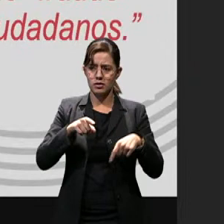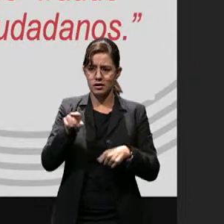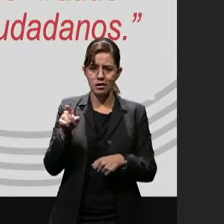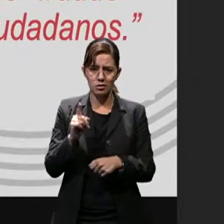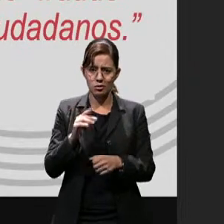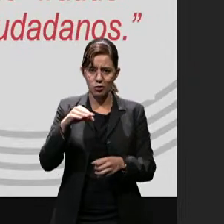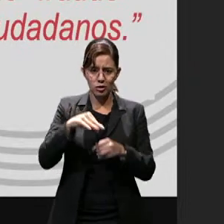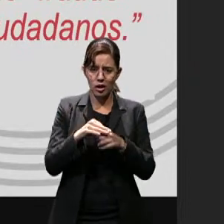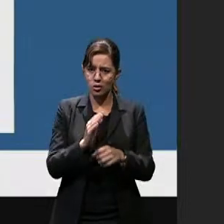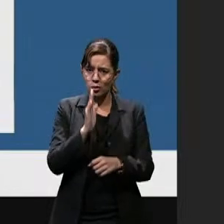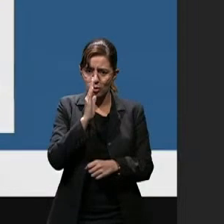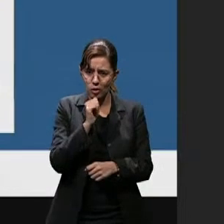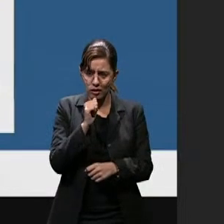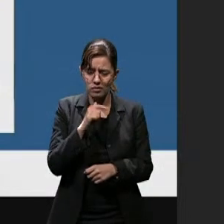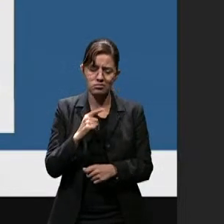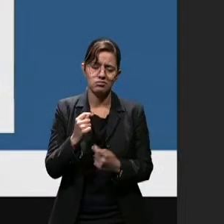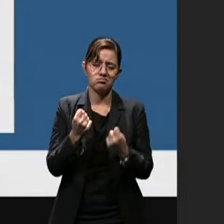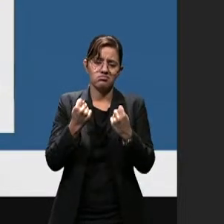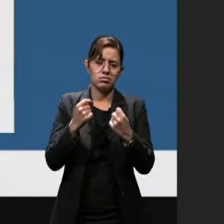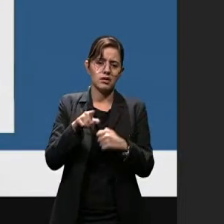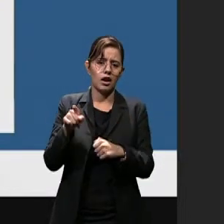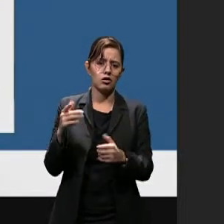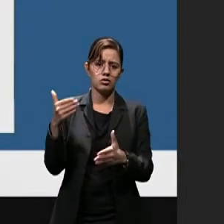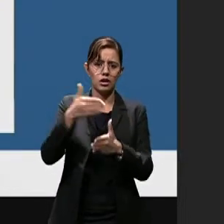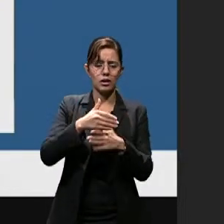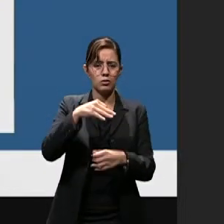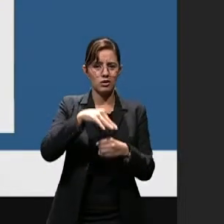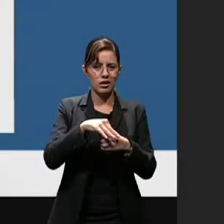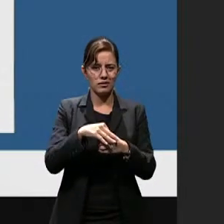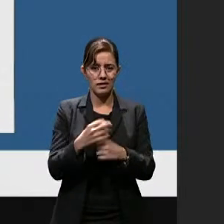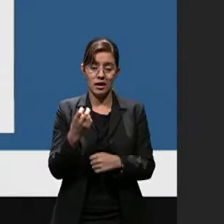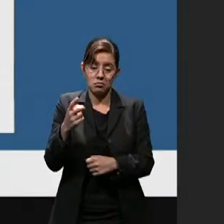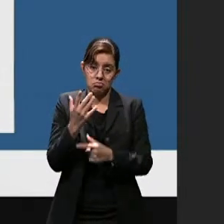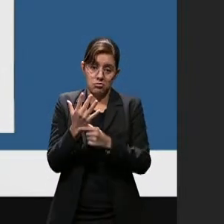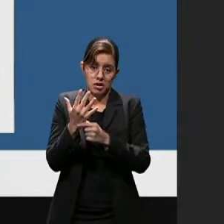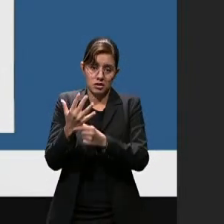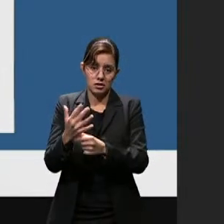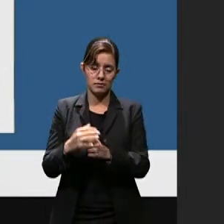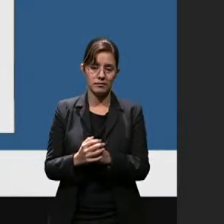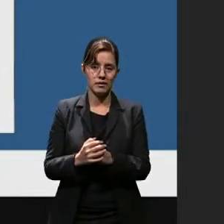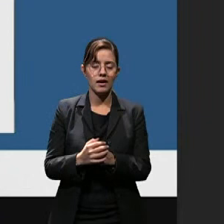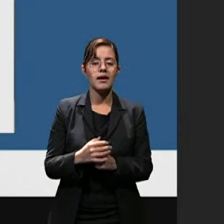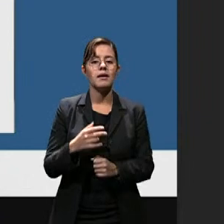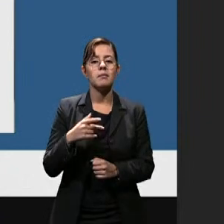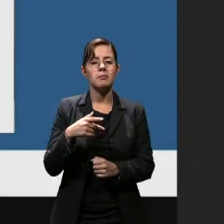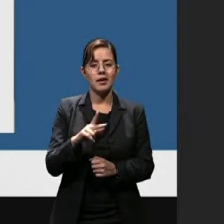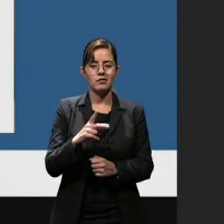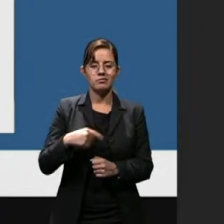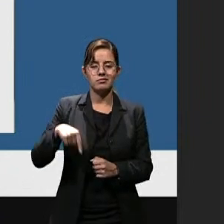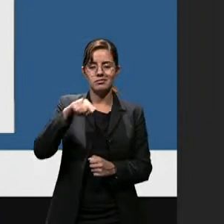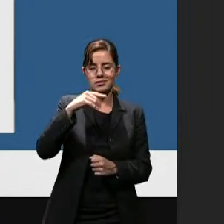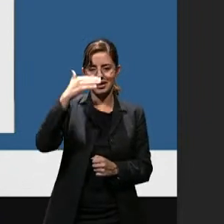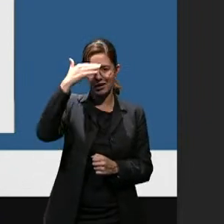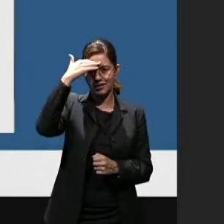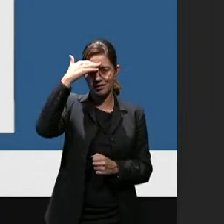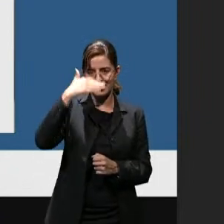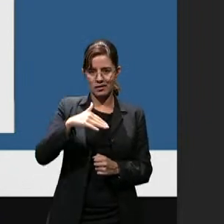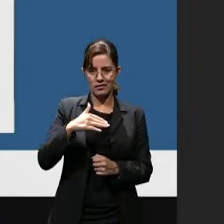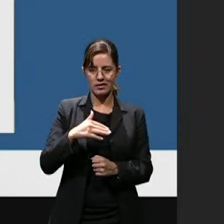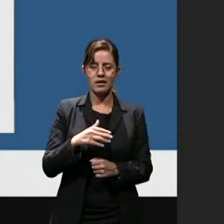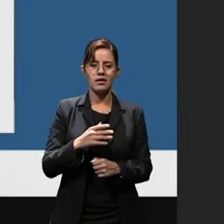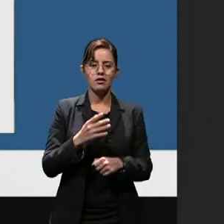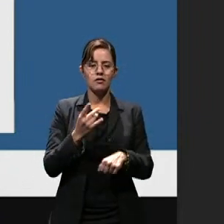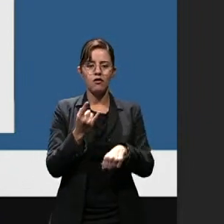this plays out in the headlines. But what we know is that when voter fraud occurs, because it occurs, it's usually